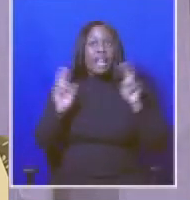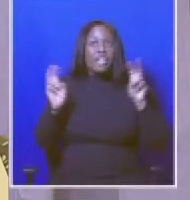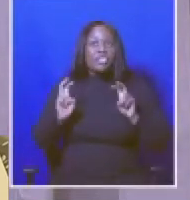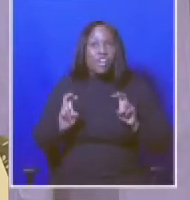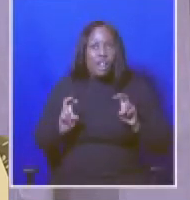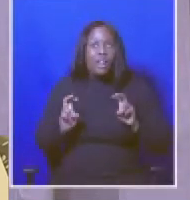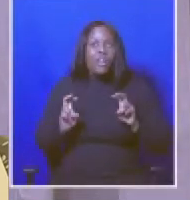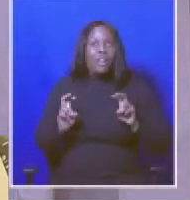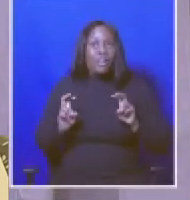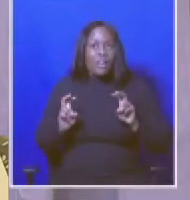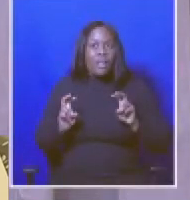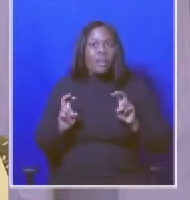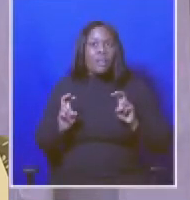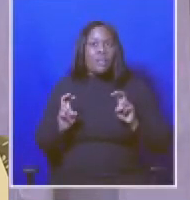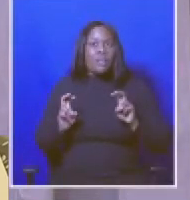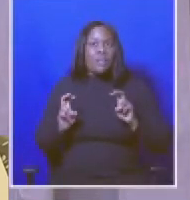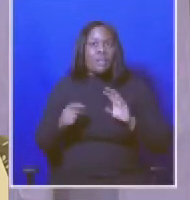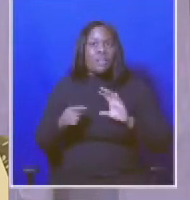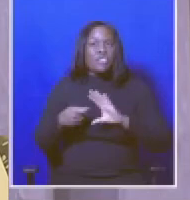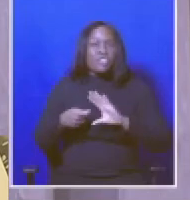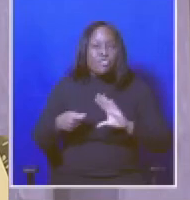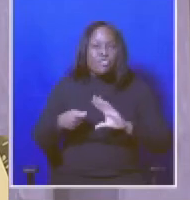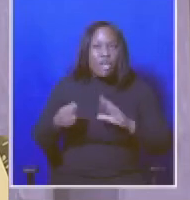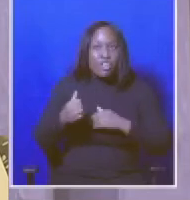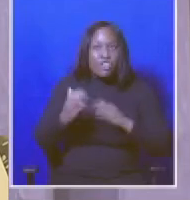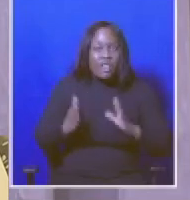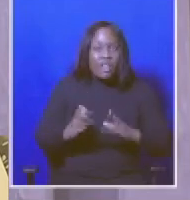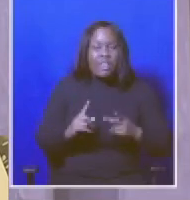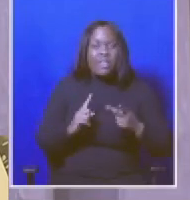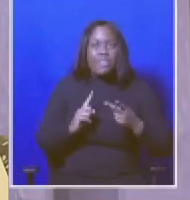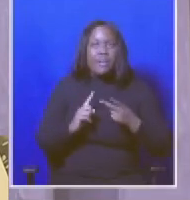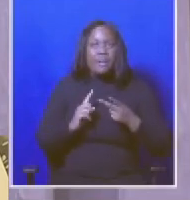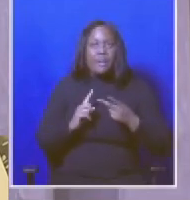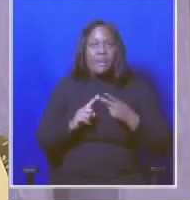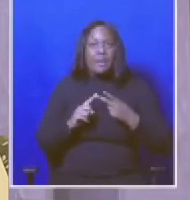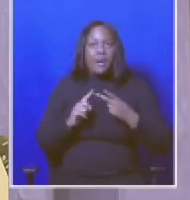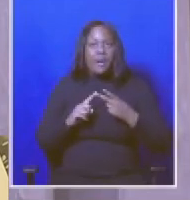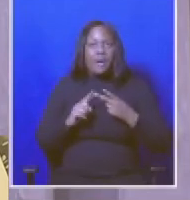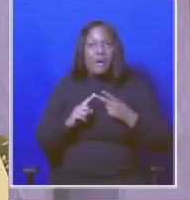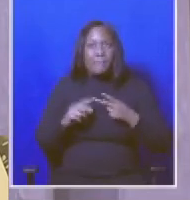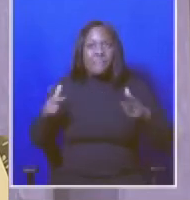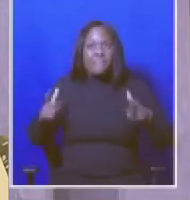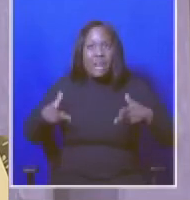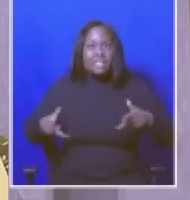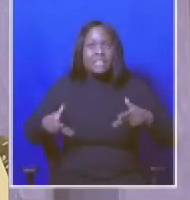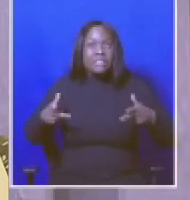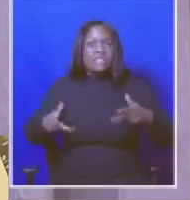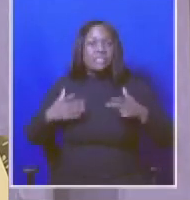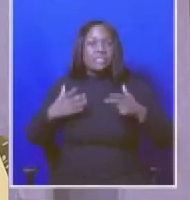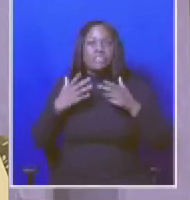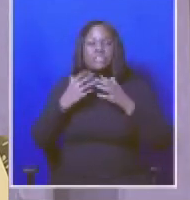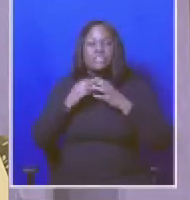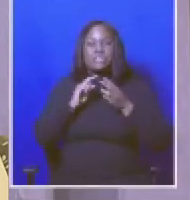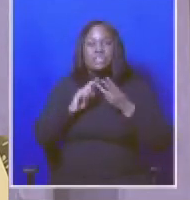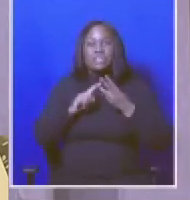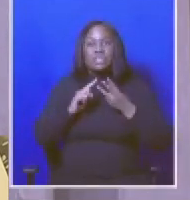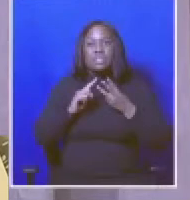generation, commuter transport, water provision, freight, logistics,